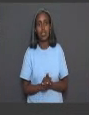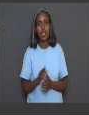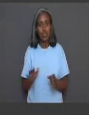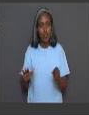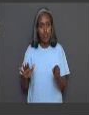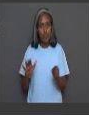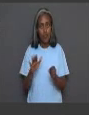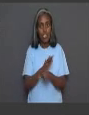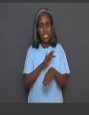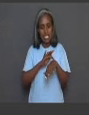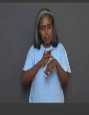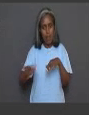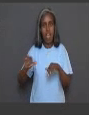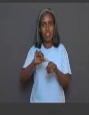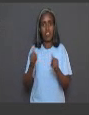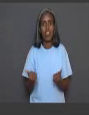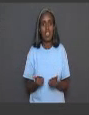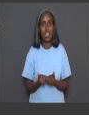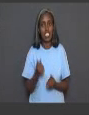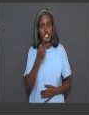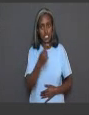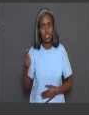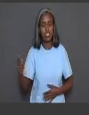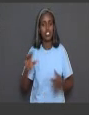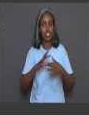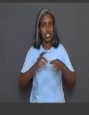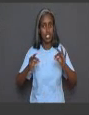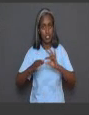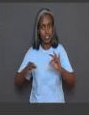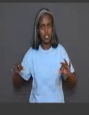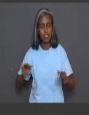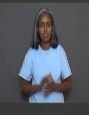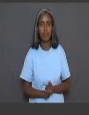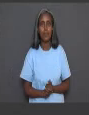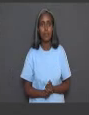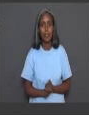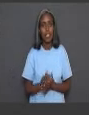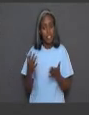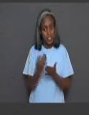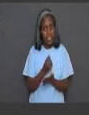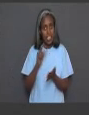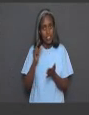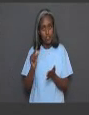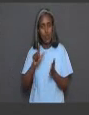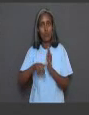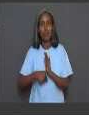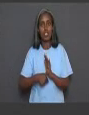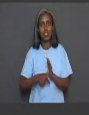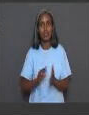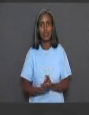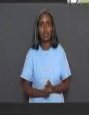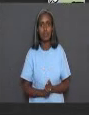the blank areas in each sentence? Take a few minutes to do this now.